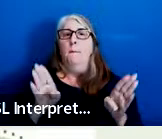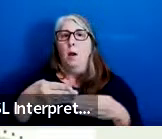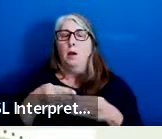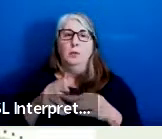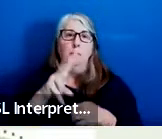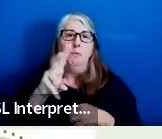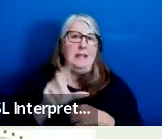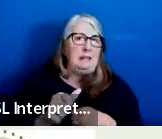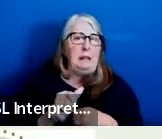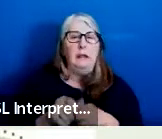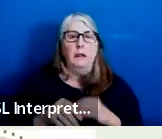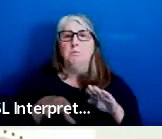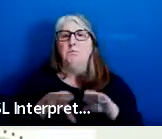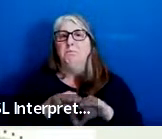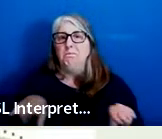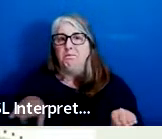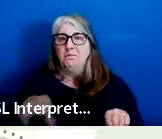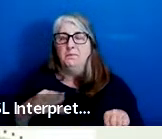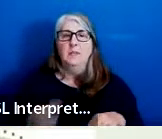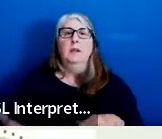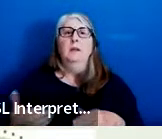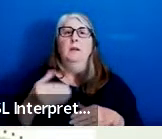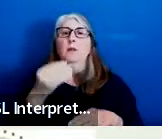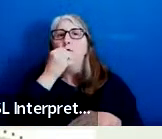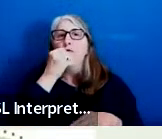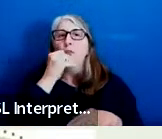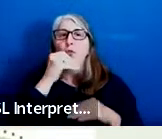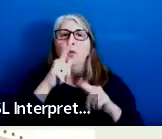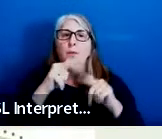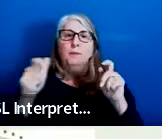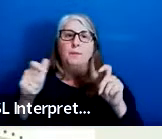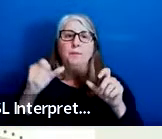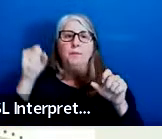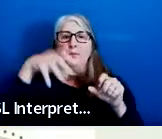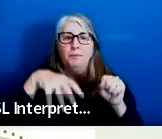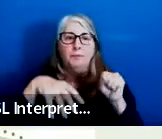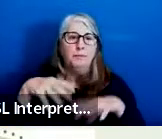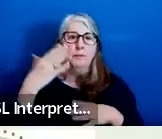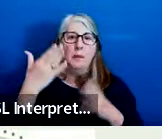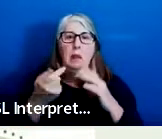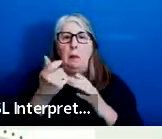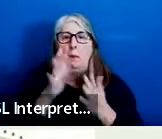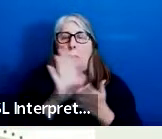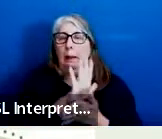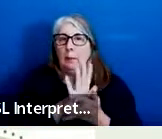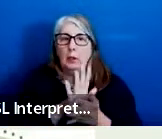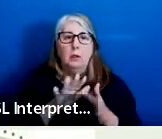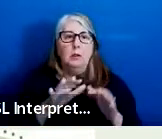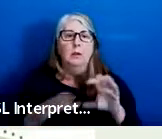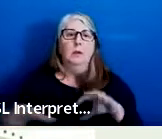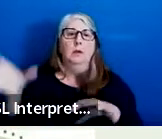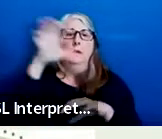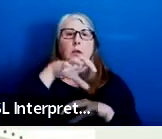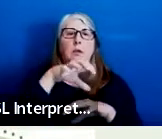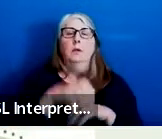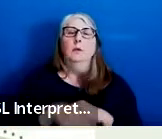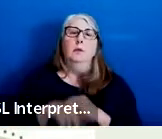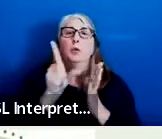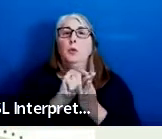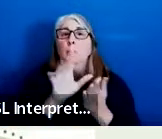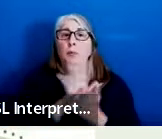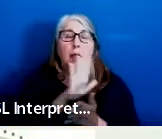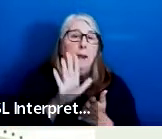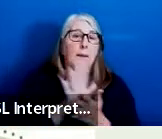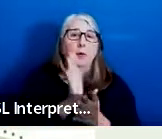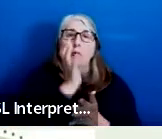it. The next layer is some more food and maybe a little paper product. And then the next layer is some brush and newspaper and